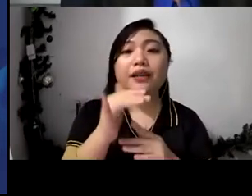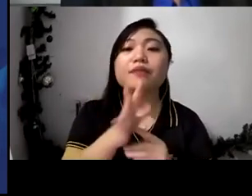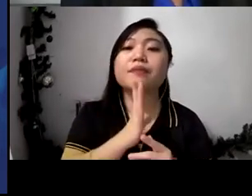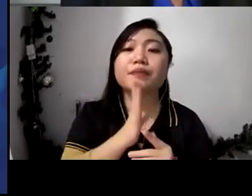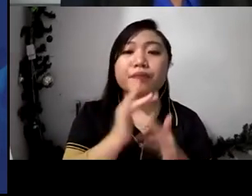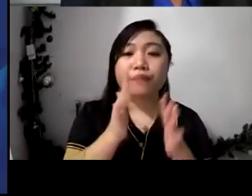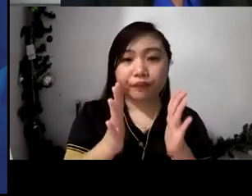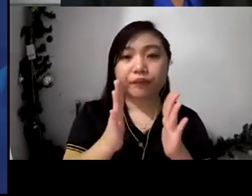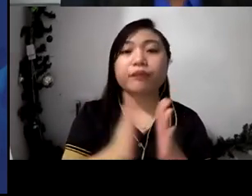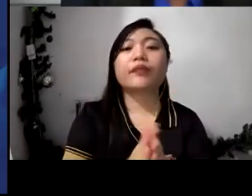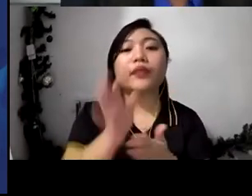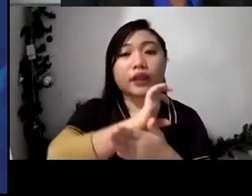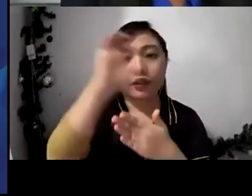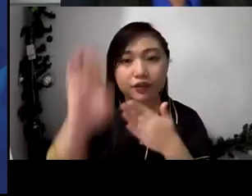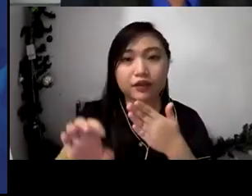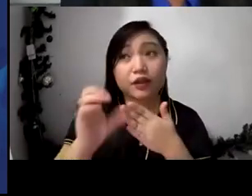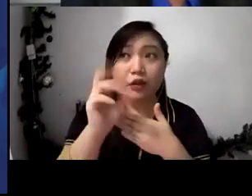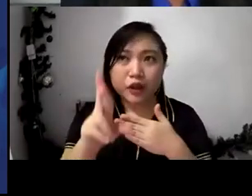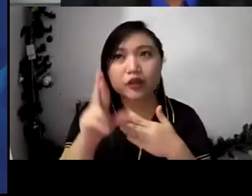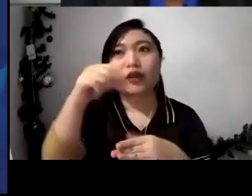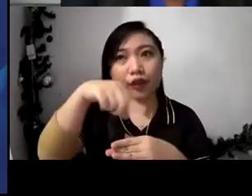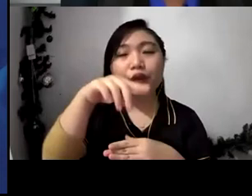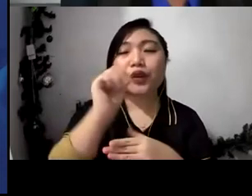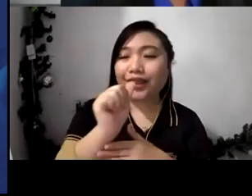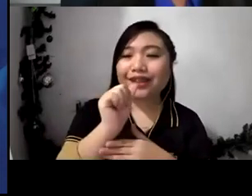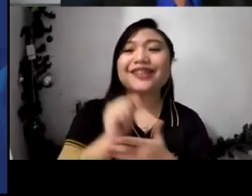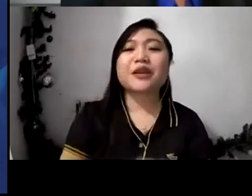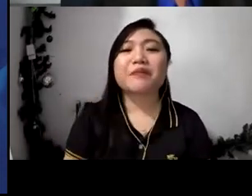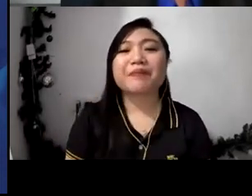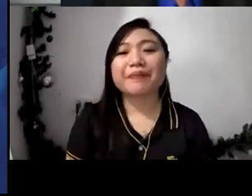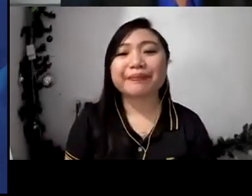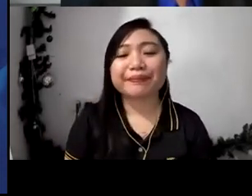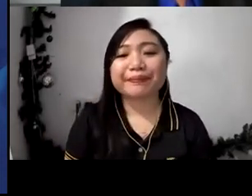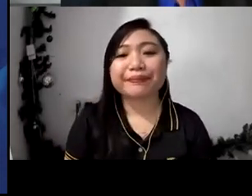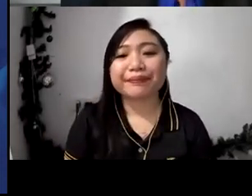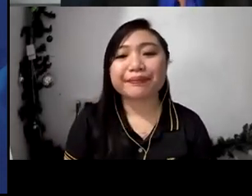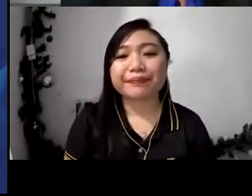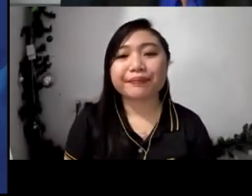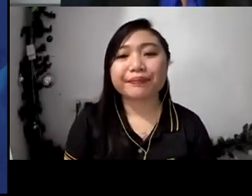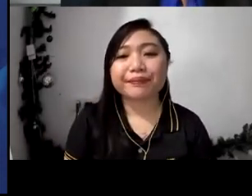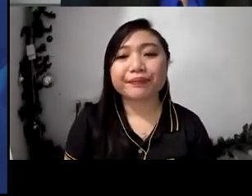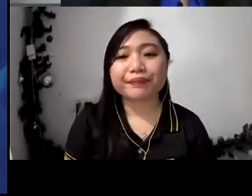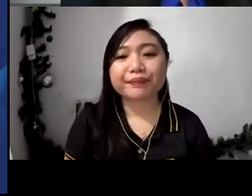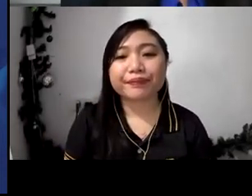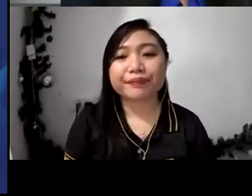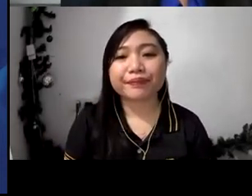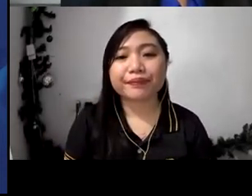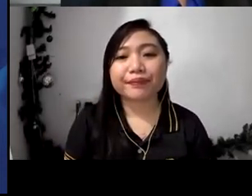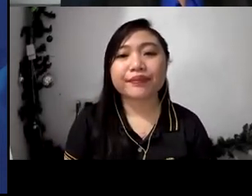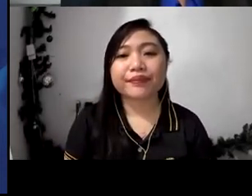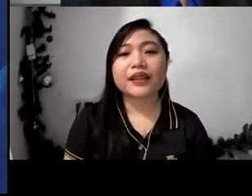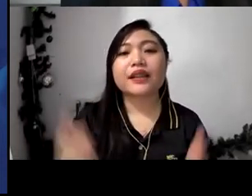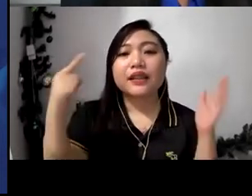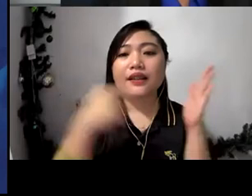the end or during the Q&A portion. Okay. So this